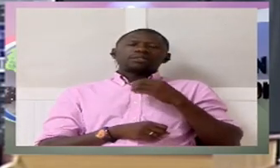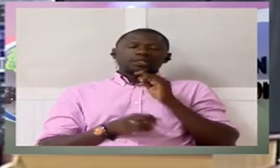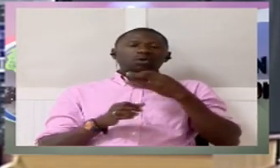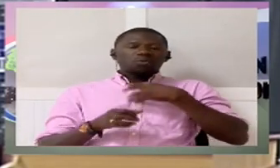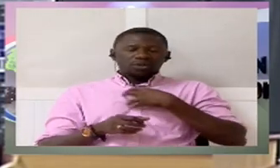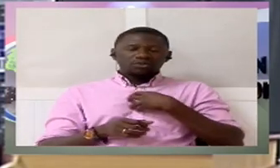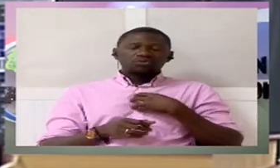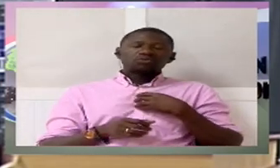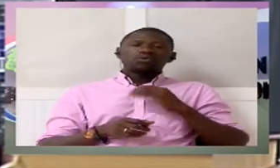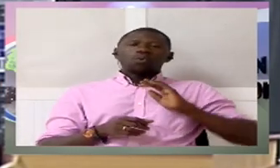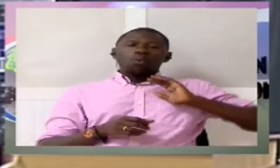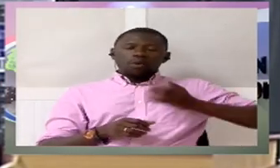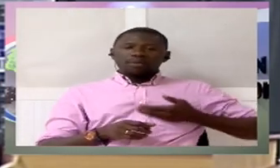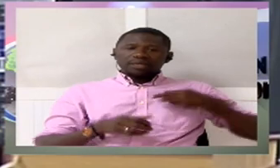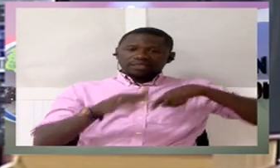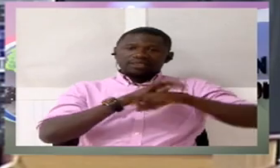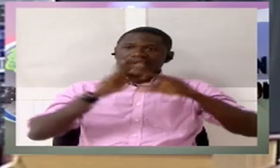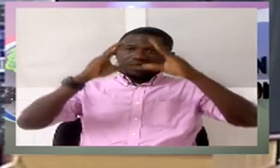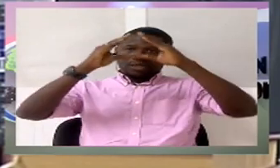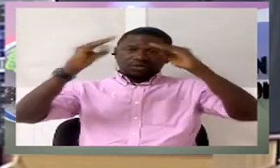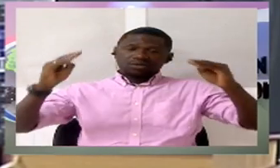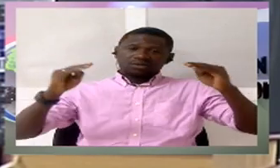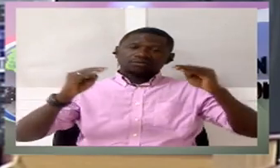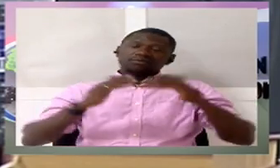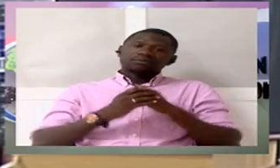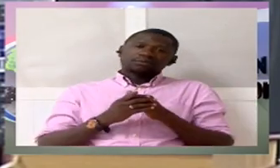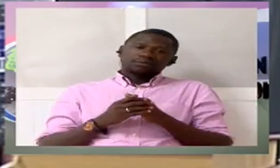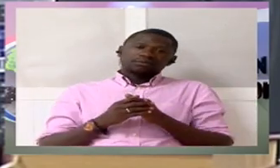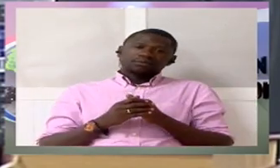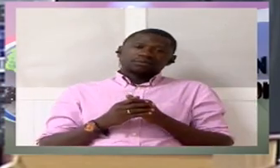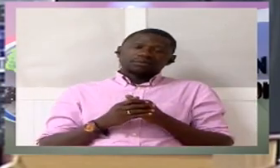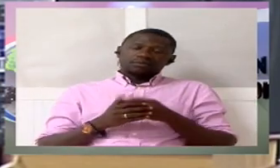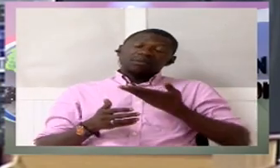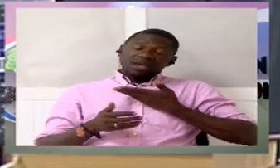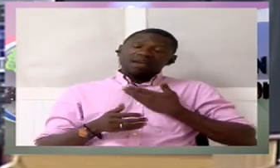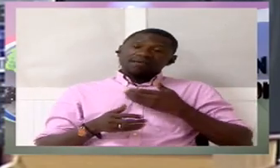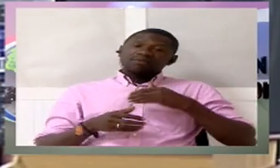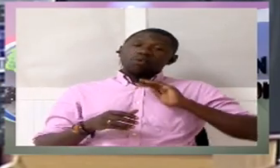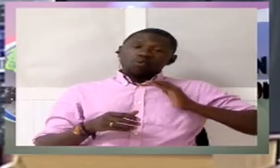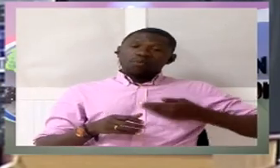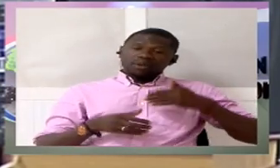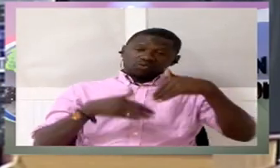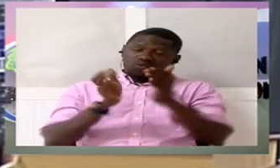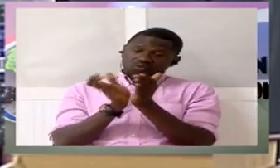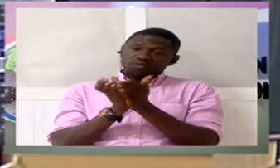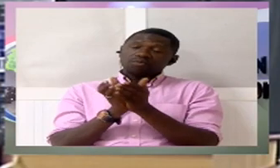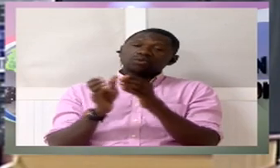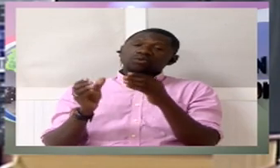that he wanted to have women inside the hall. I had women who were a club.